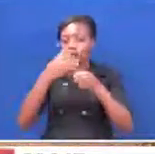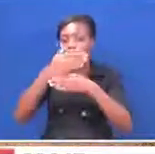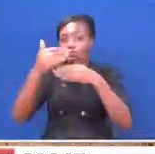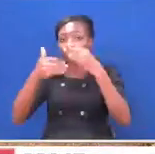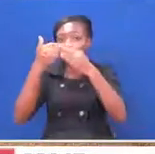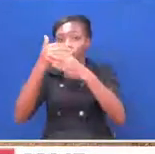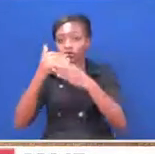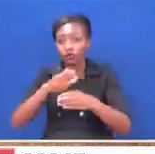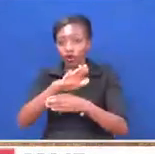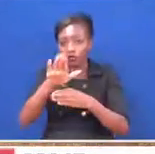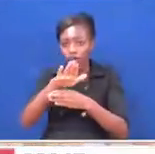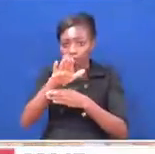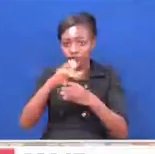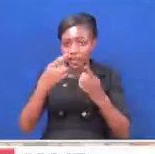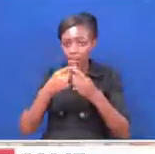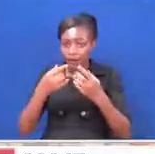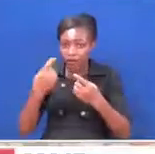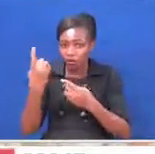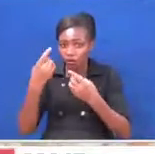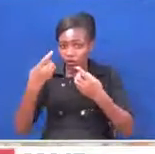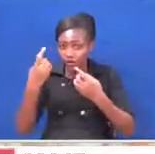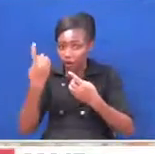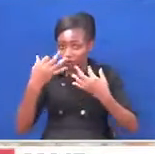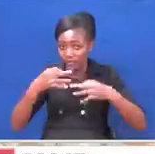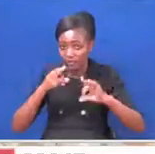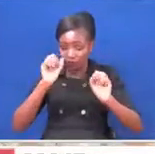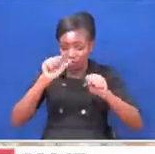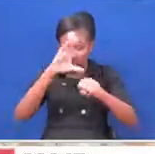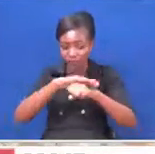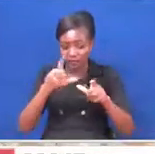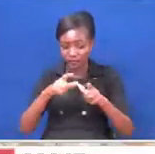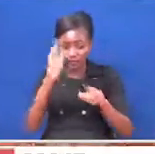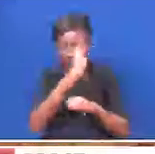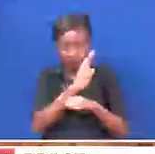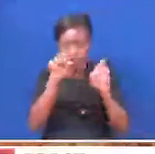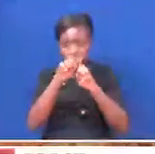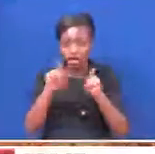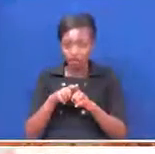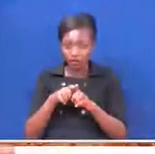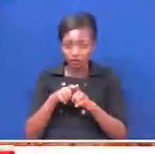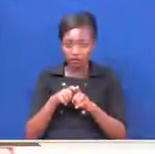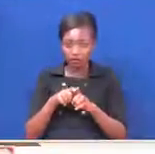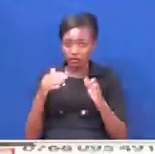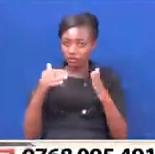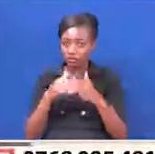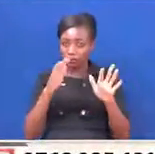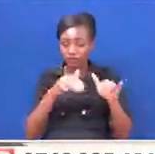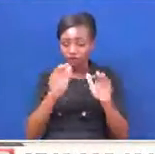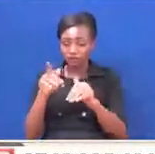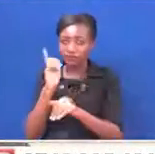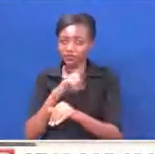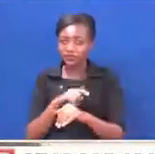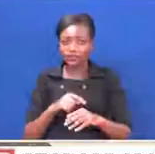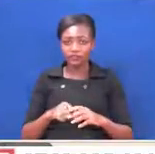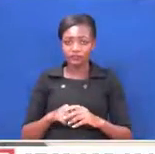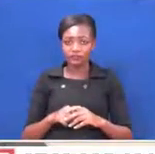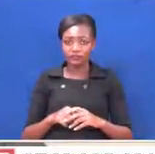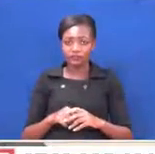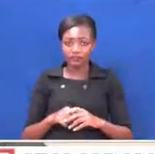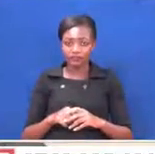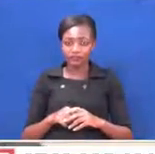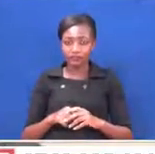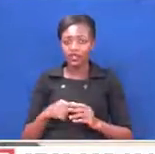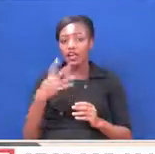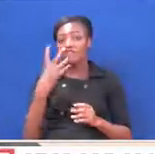Ikanga airstrip, but only if they will be compensated. They have since stopped farming. Tunameka minne bila kuvuna